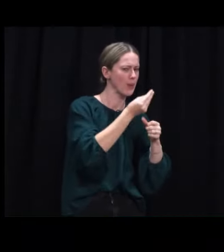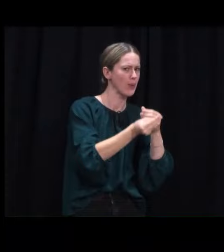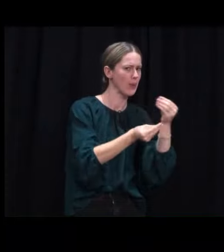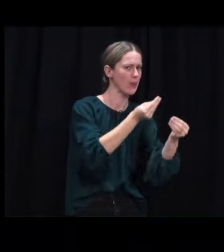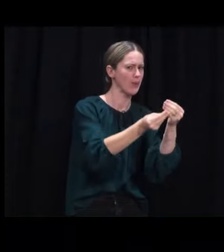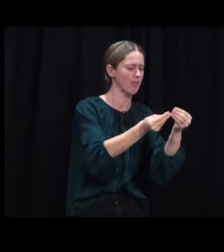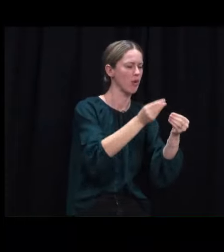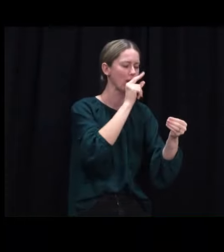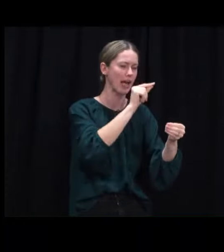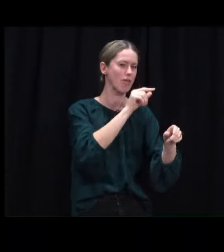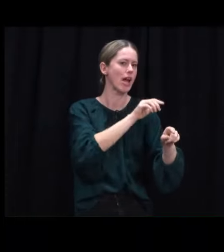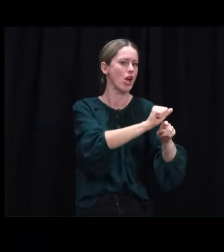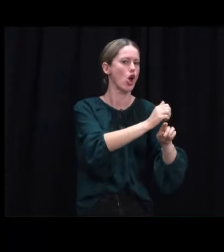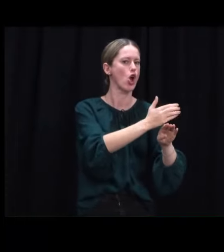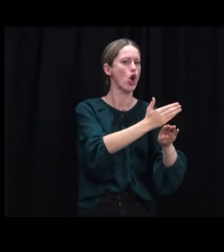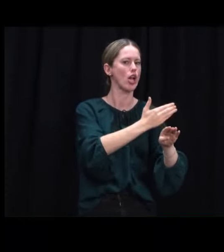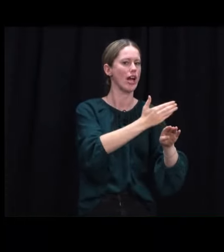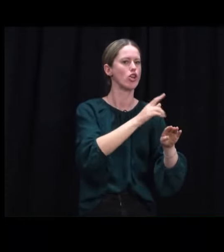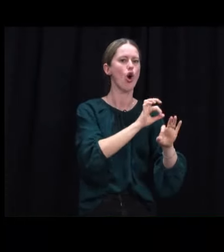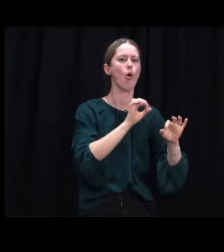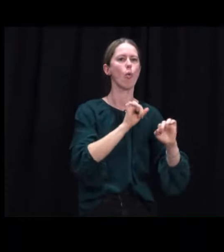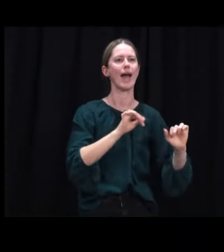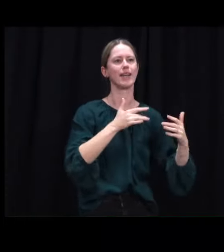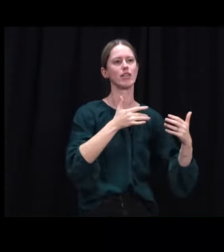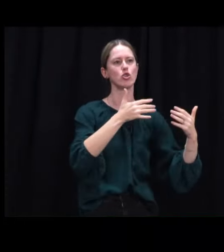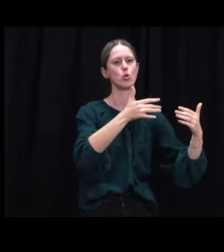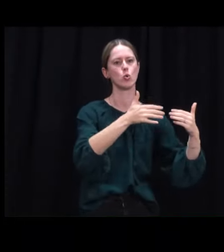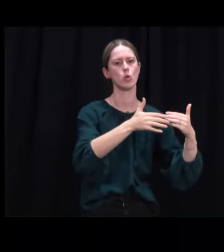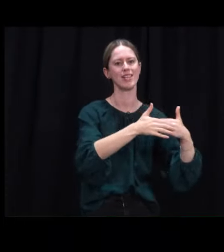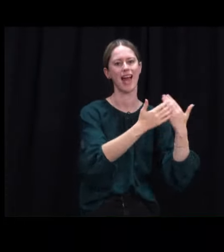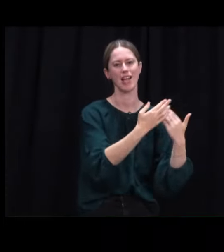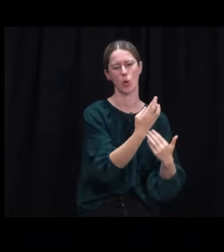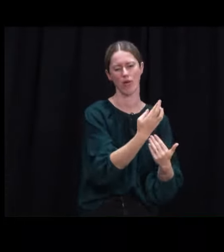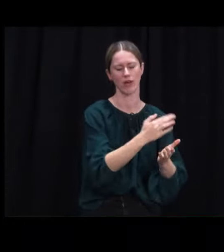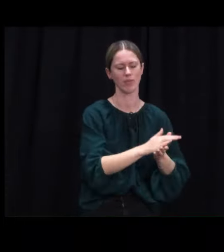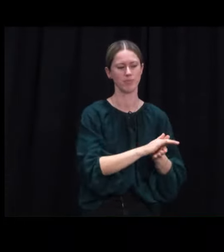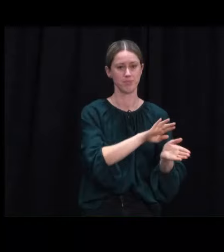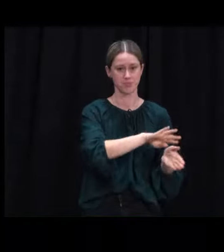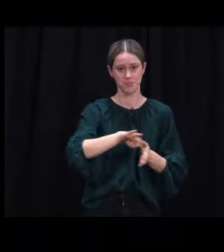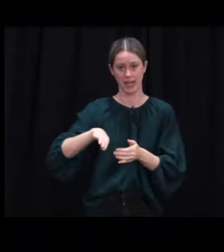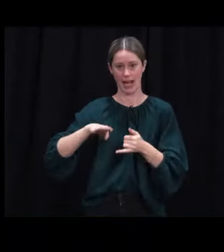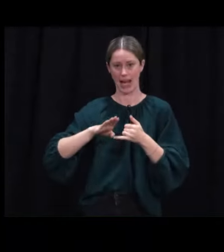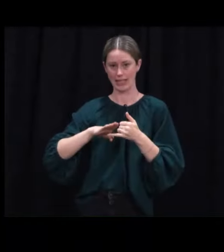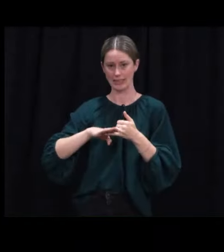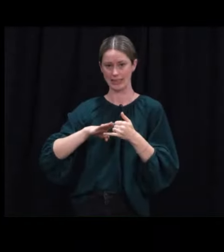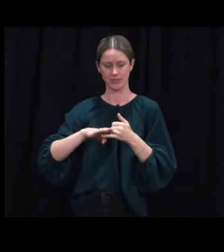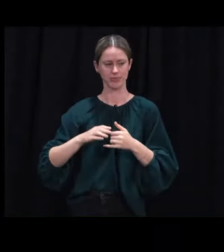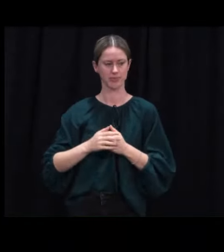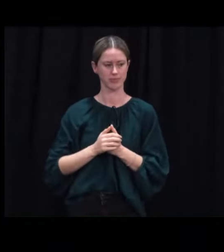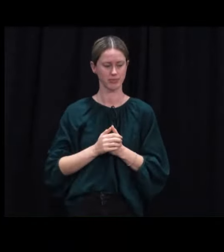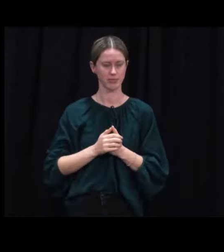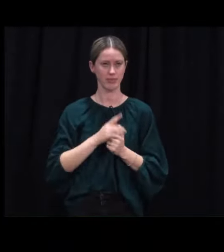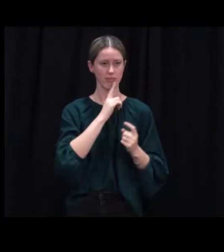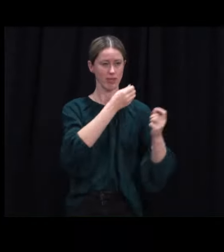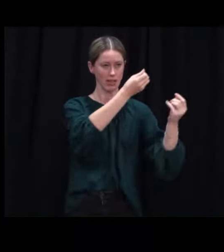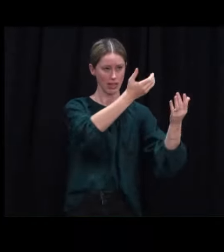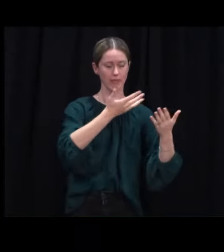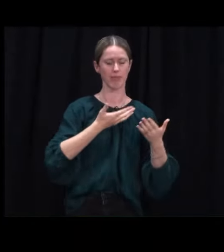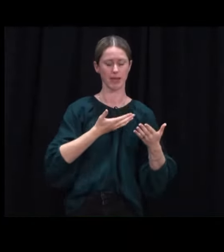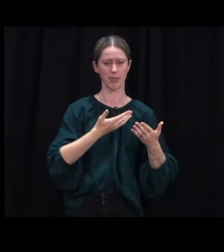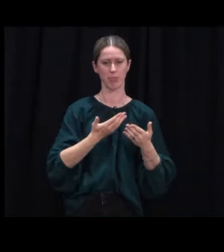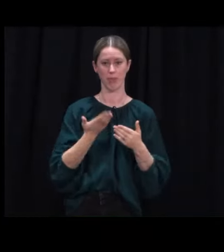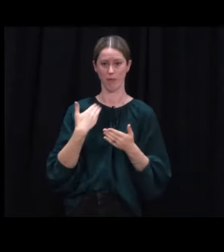facility, we might detect that earlier than waiting right for the day 12 test. And finally, I've just been briefed on the team before